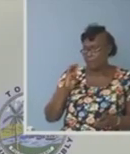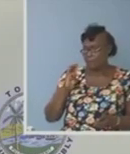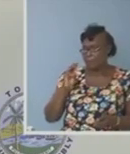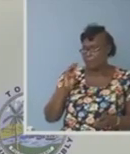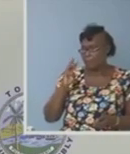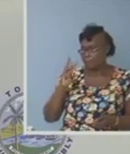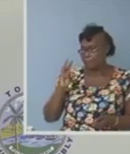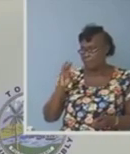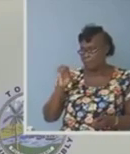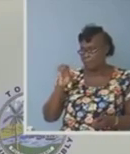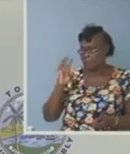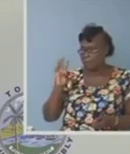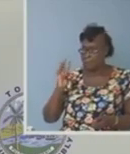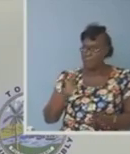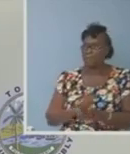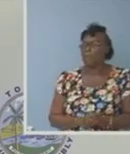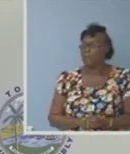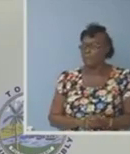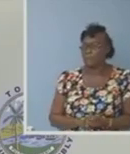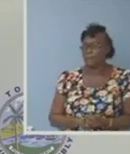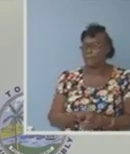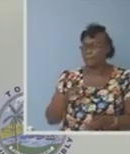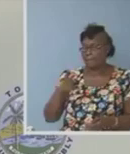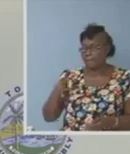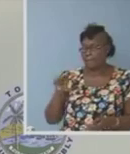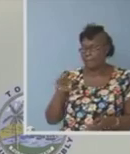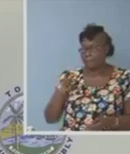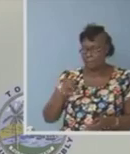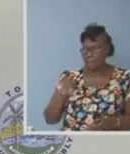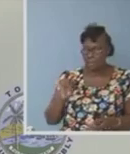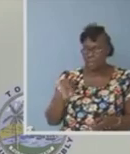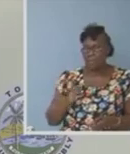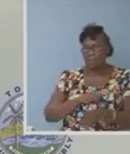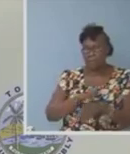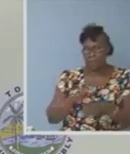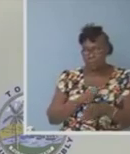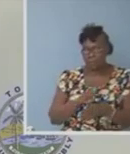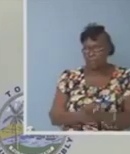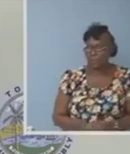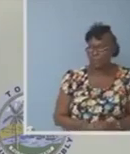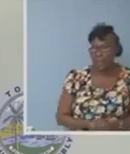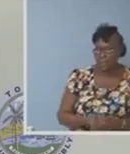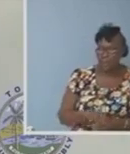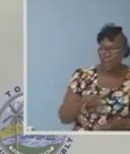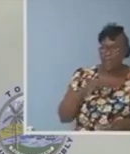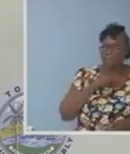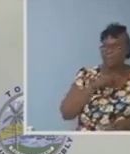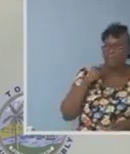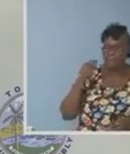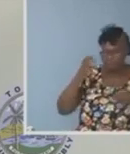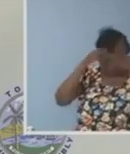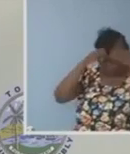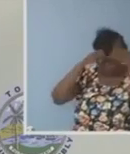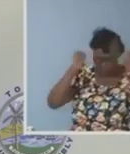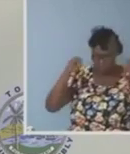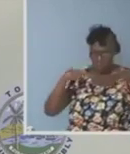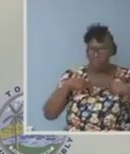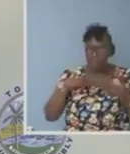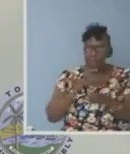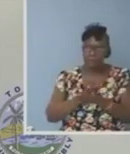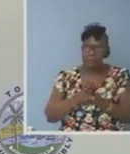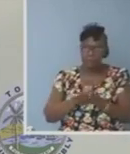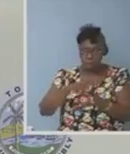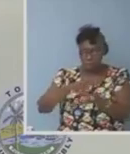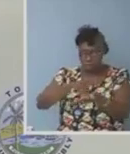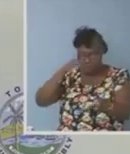parents to also check in on that. The Ministry of Education also has a school learning